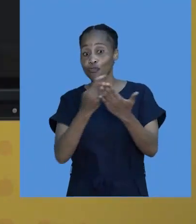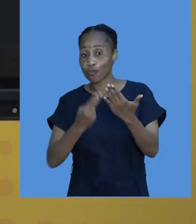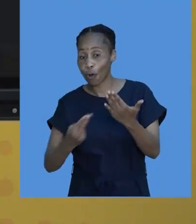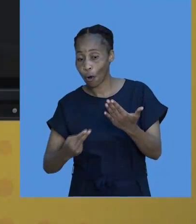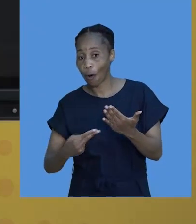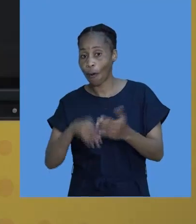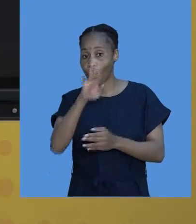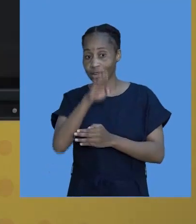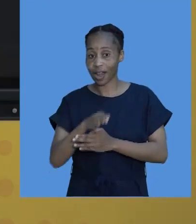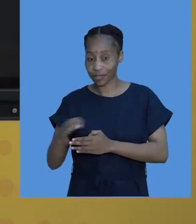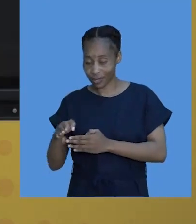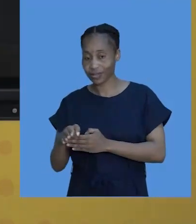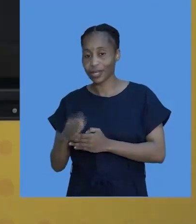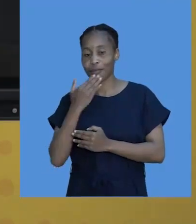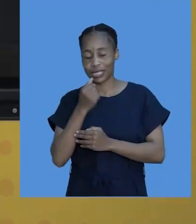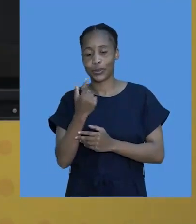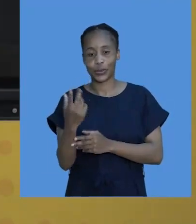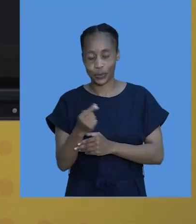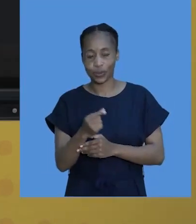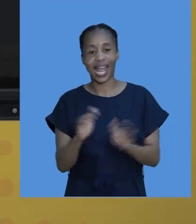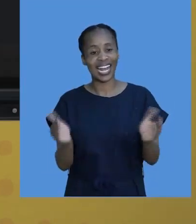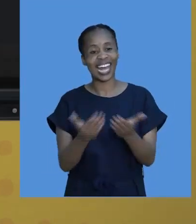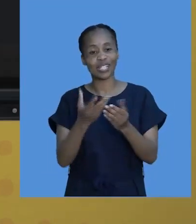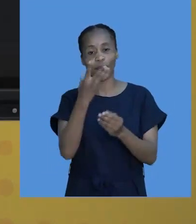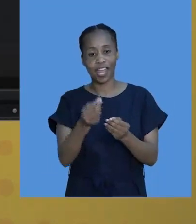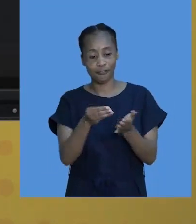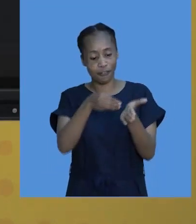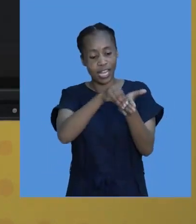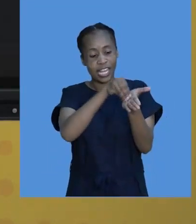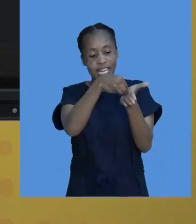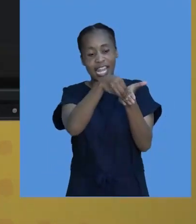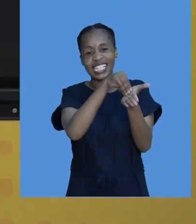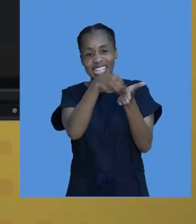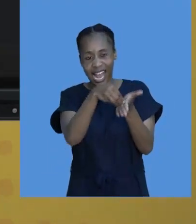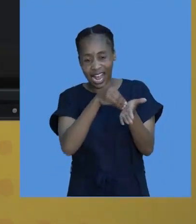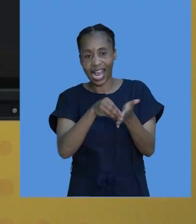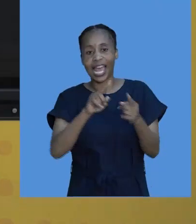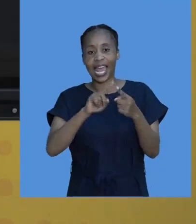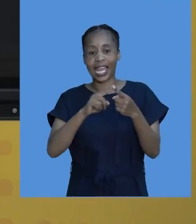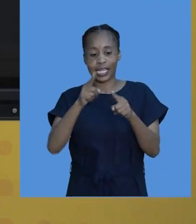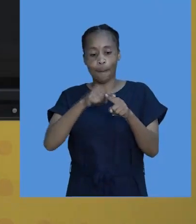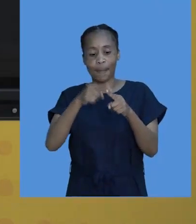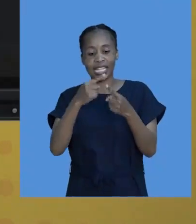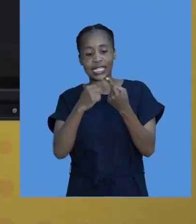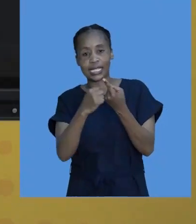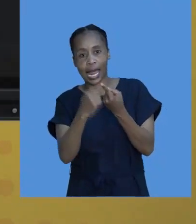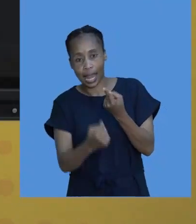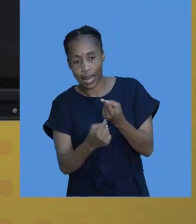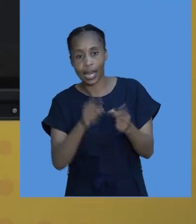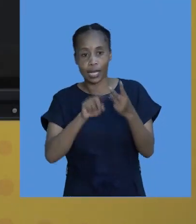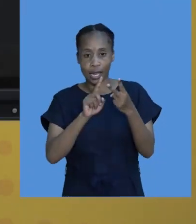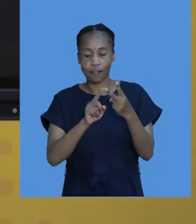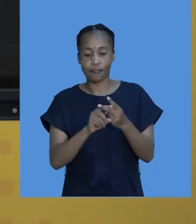graphs, remember to draw. I encourage you guys, make sure you've got an eraser in the exam, you've got a pencil in the exam, especially for paper